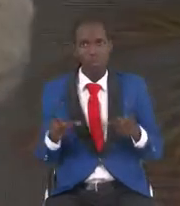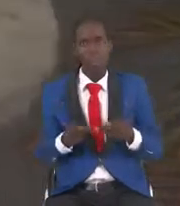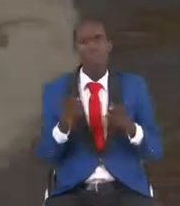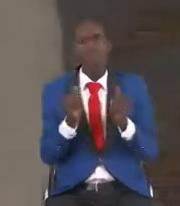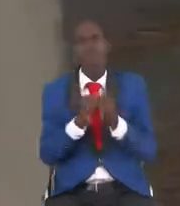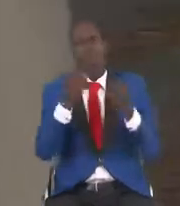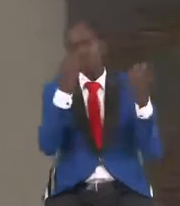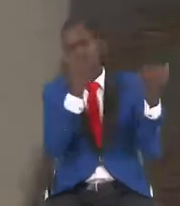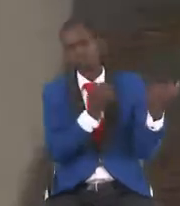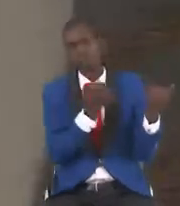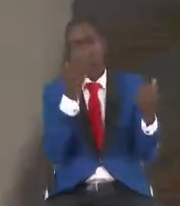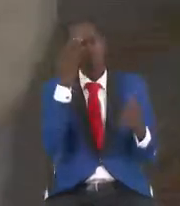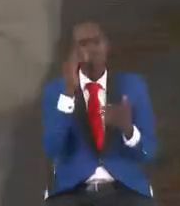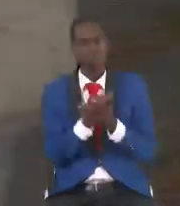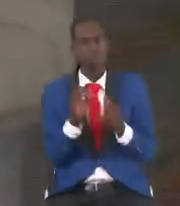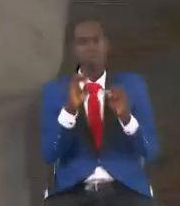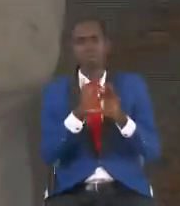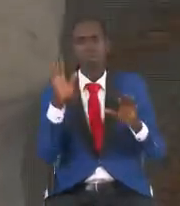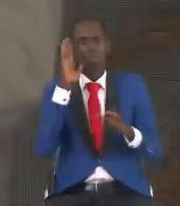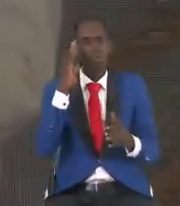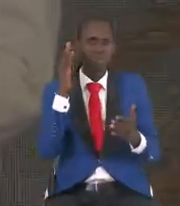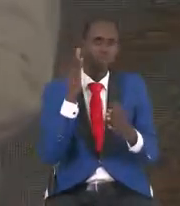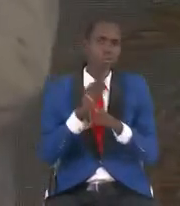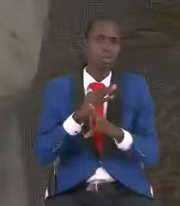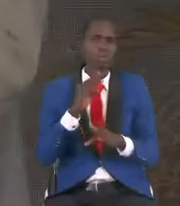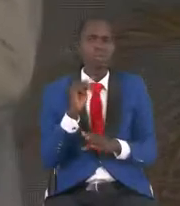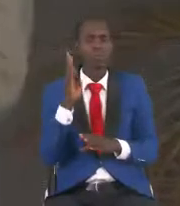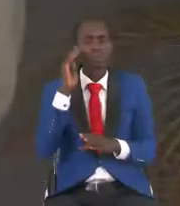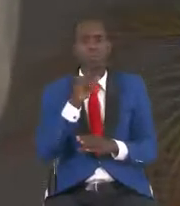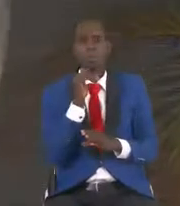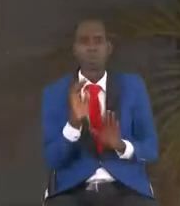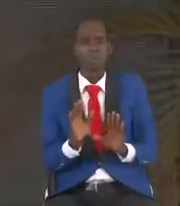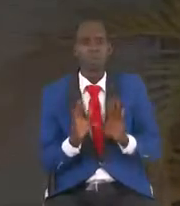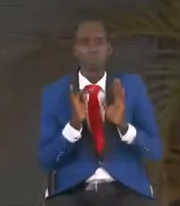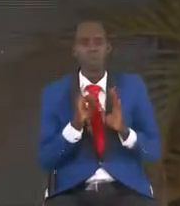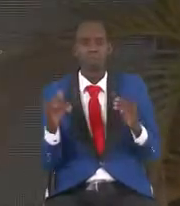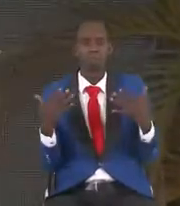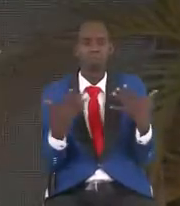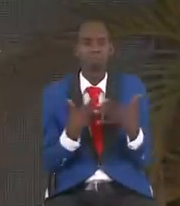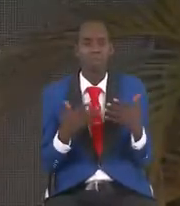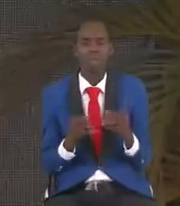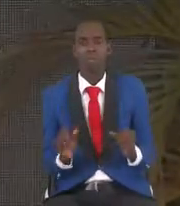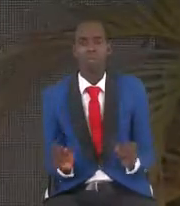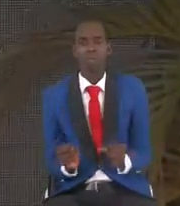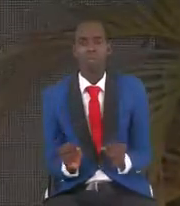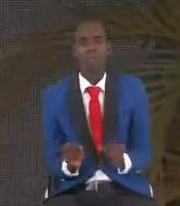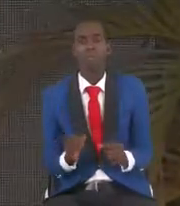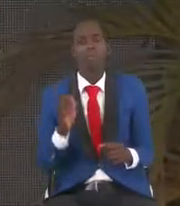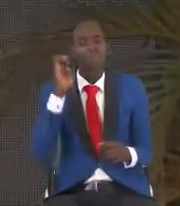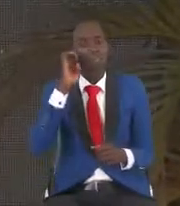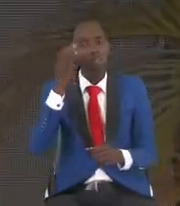between him and ministry. He was not fearing, he was not fidgeting, and he was not timid. He knew